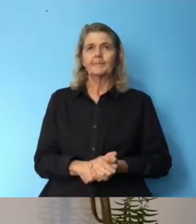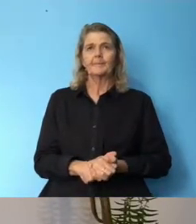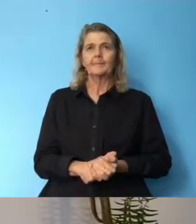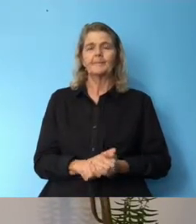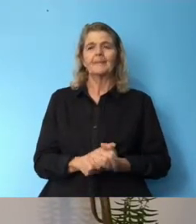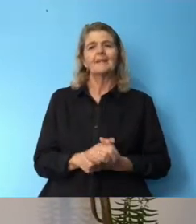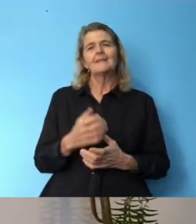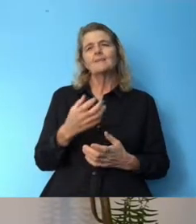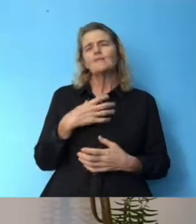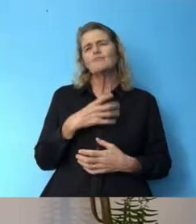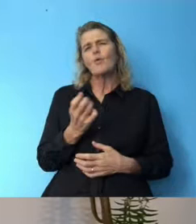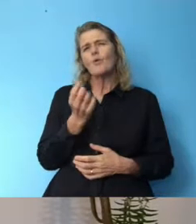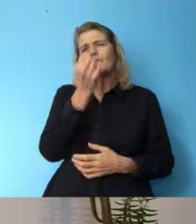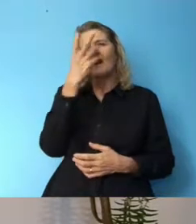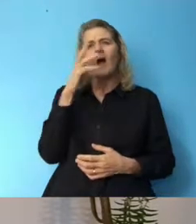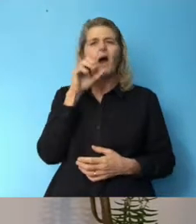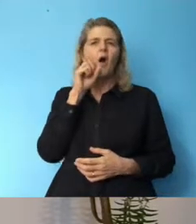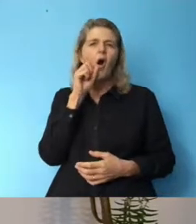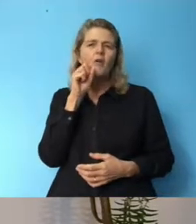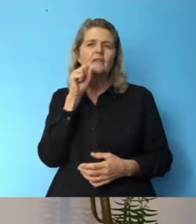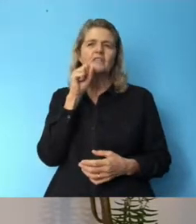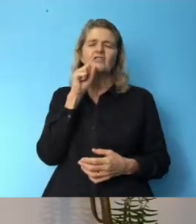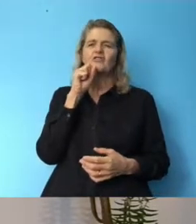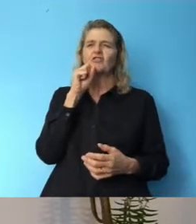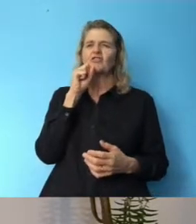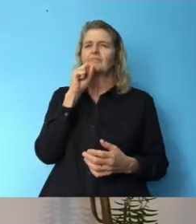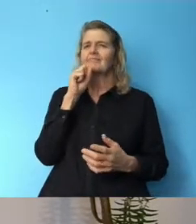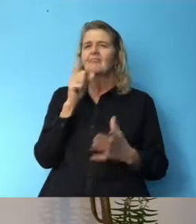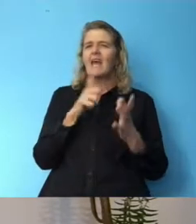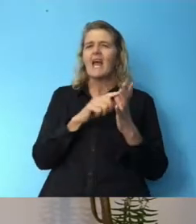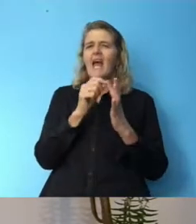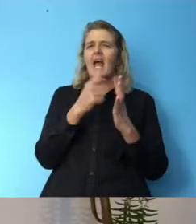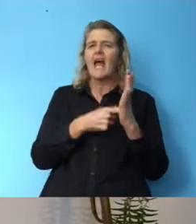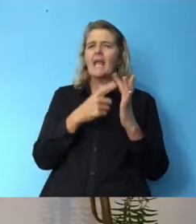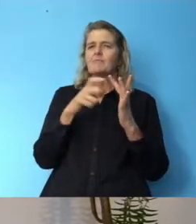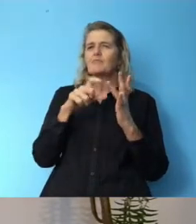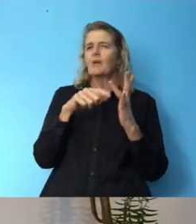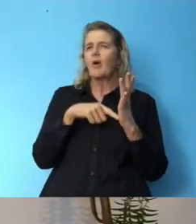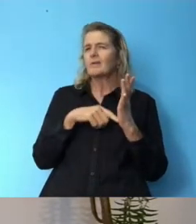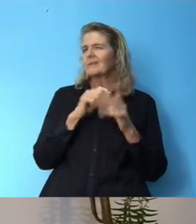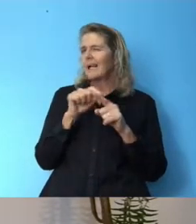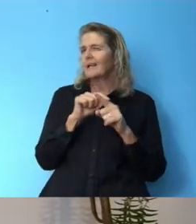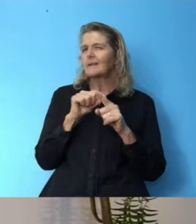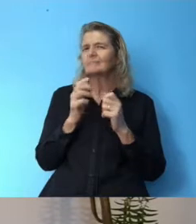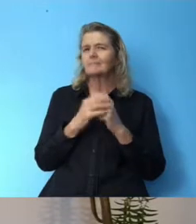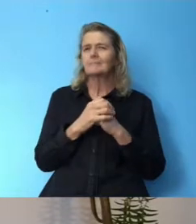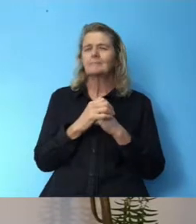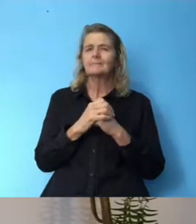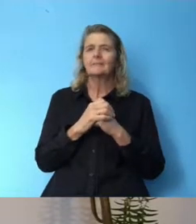You know, we have like a light kind of orangey apricot. And then our yellow one